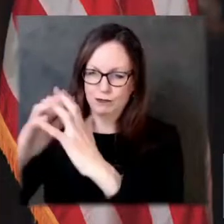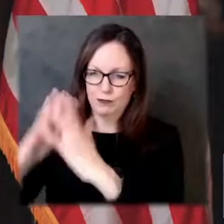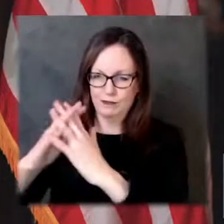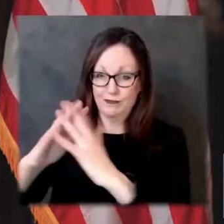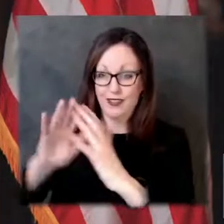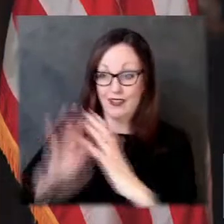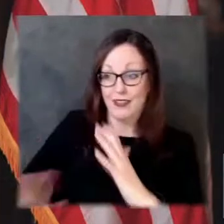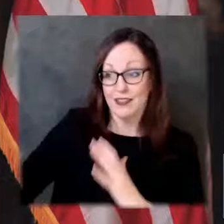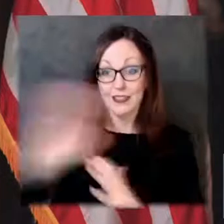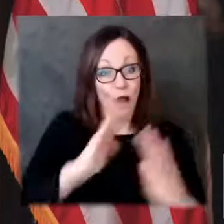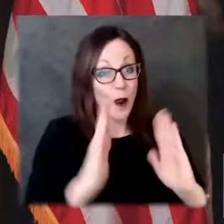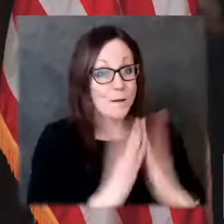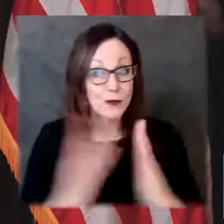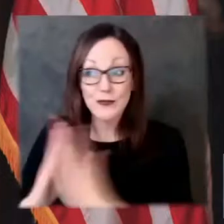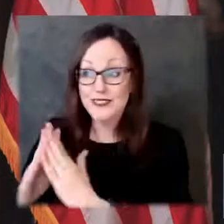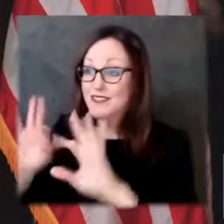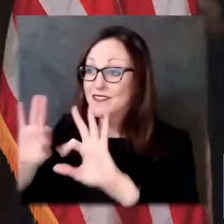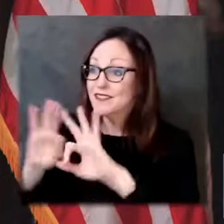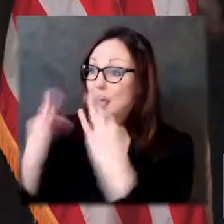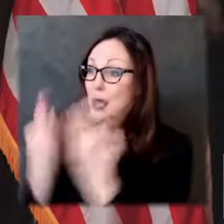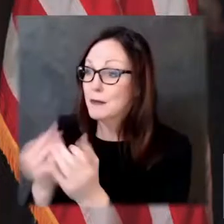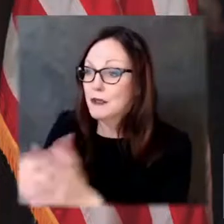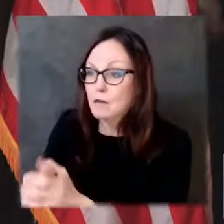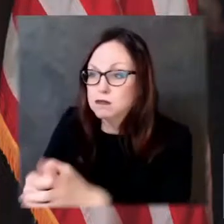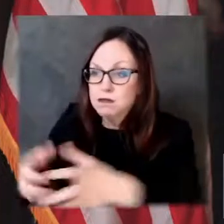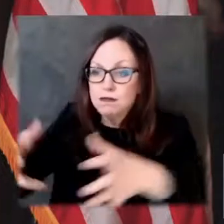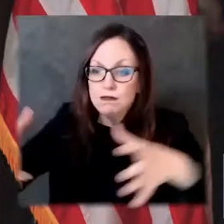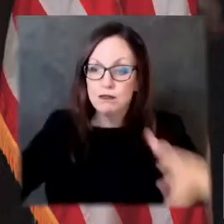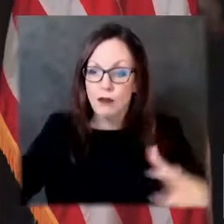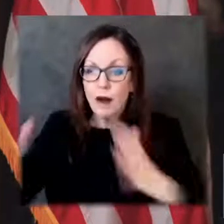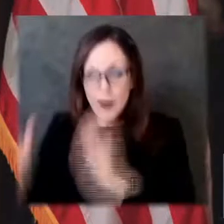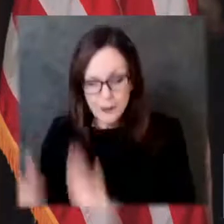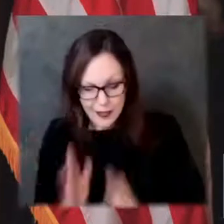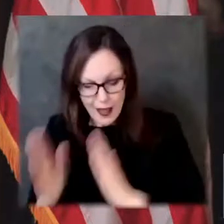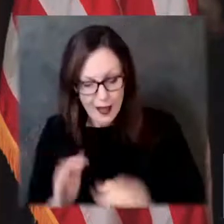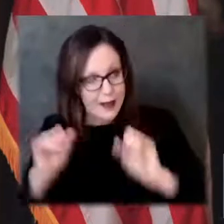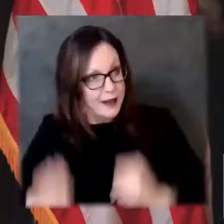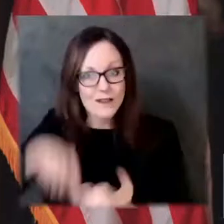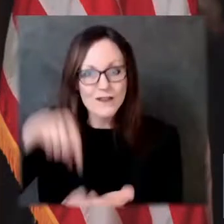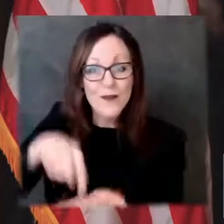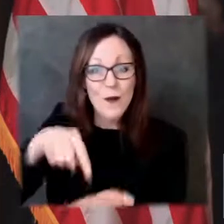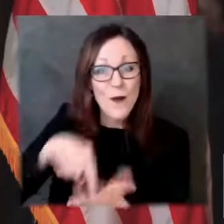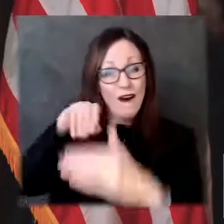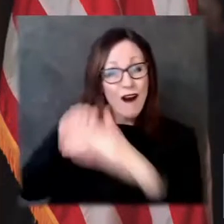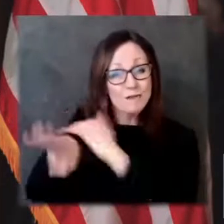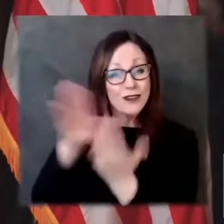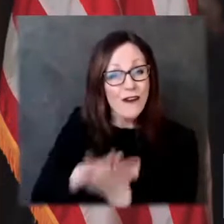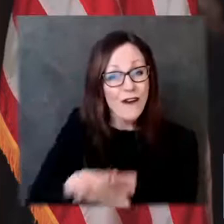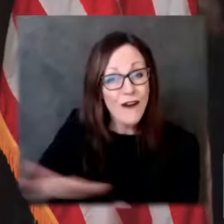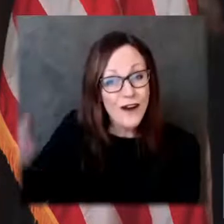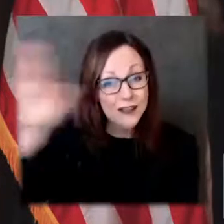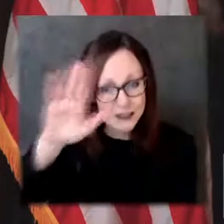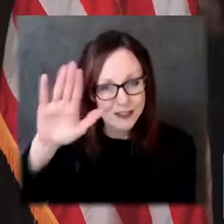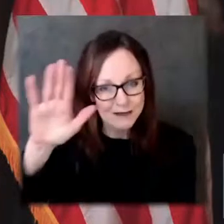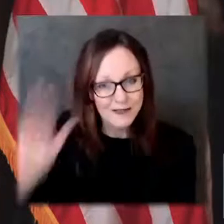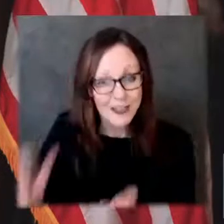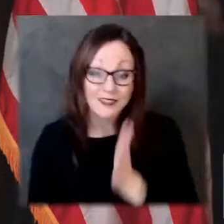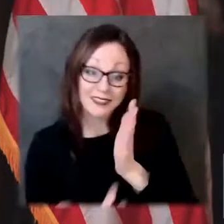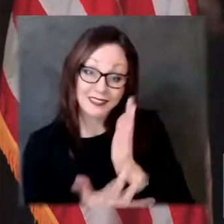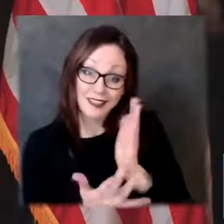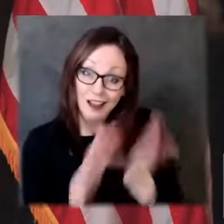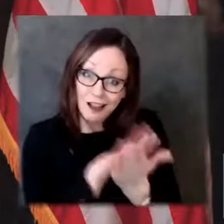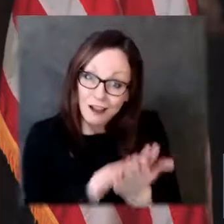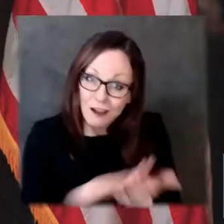that will help our families, communities, and our state bounce back. And it's investment that will pay dividends for our